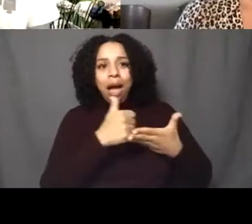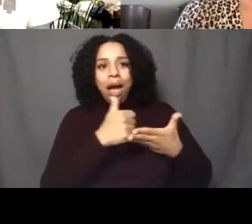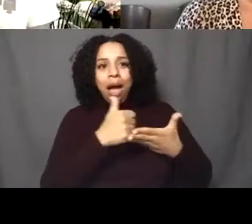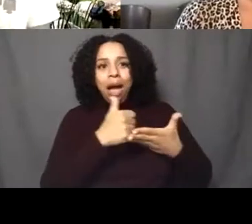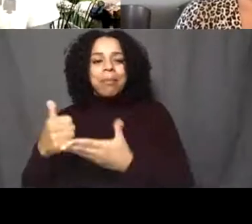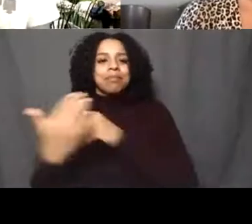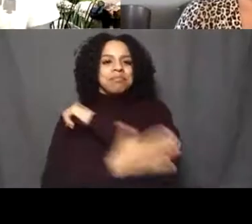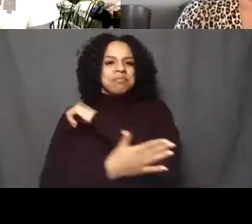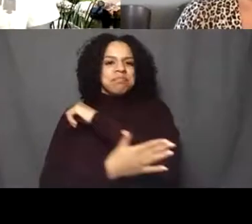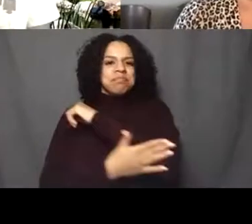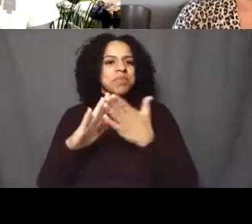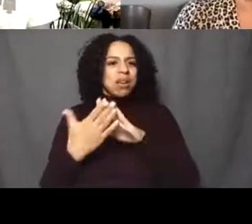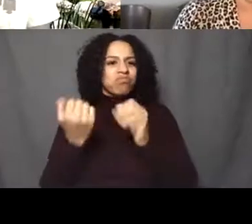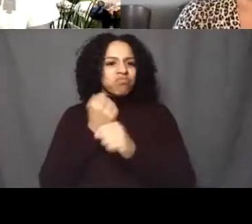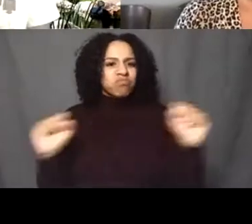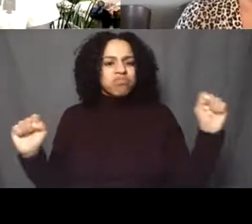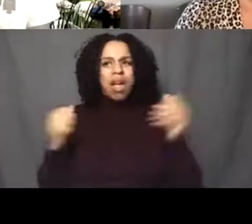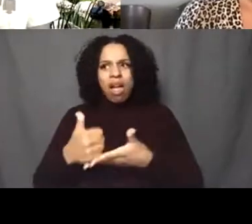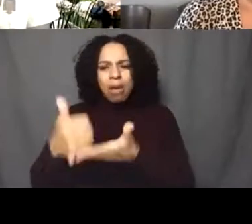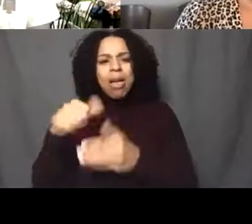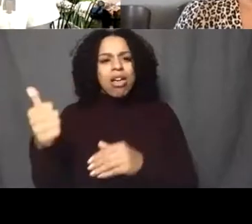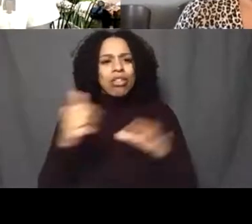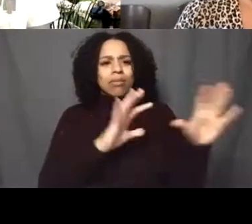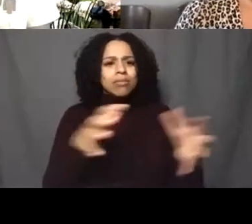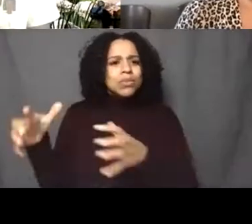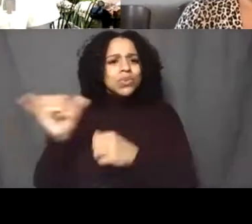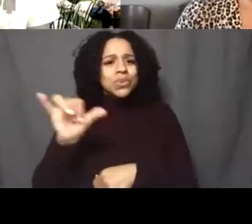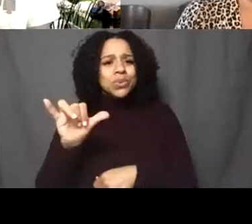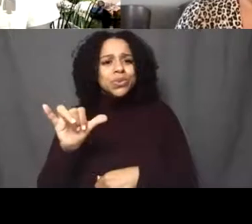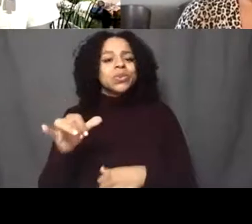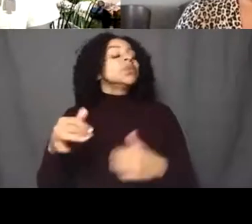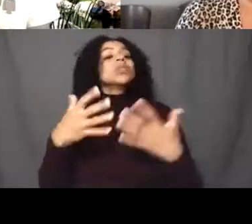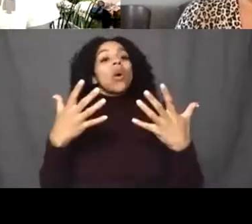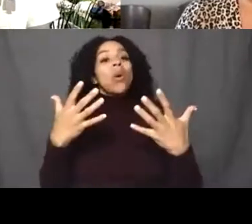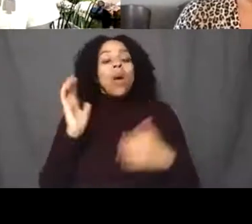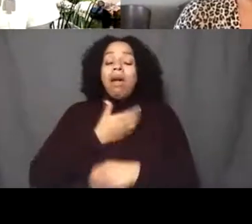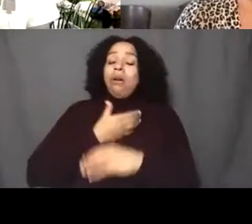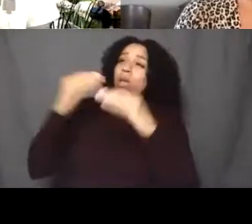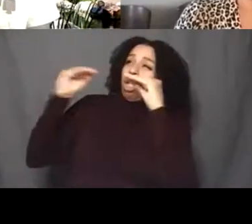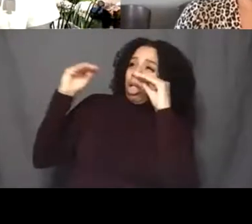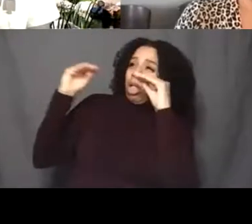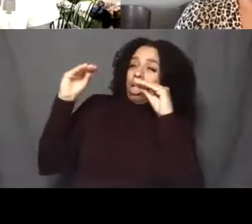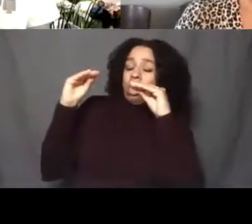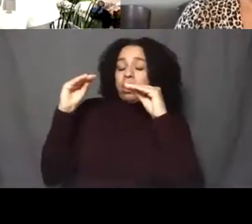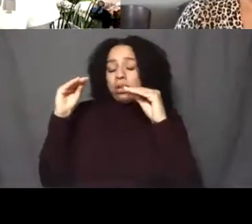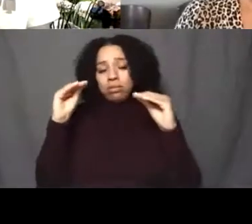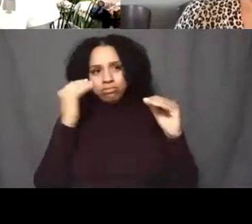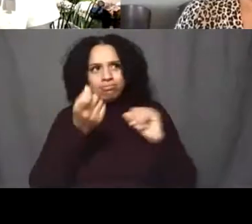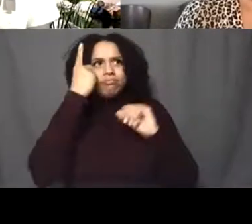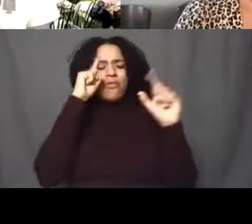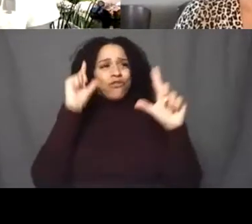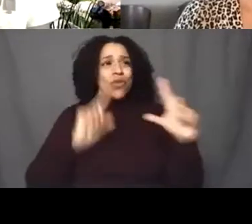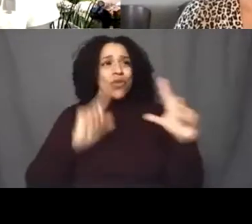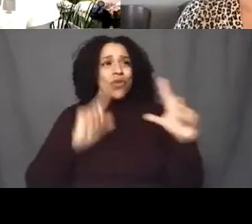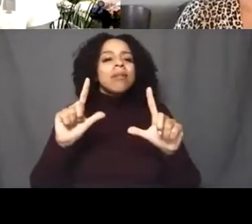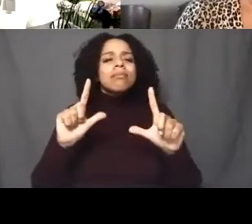So there's a power in reframing the way that we have been taught to understand ourselves, and also to understand that